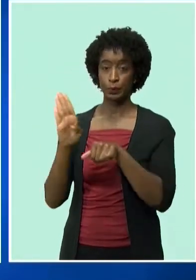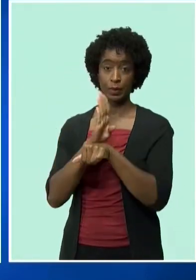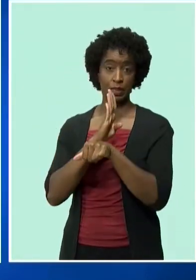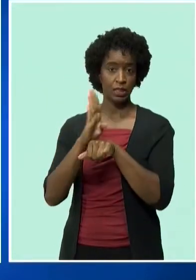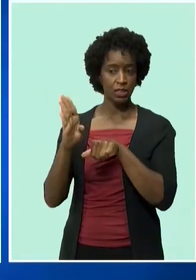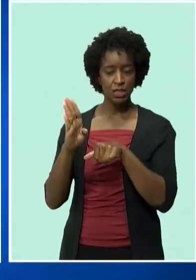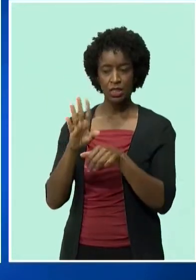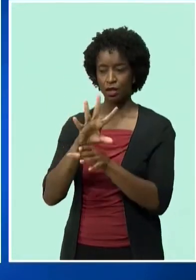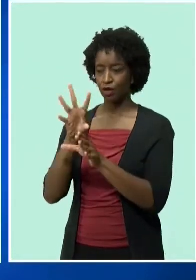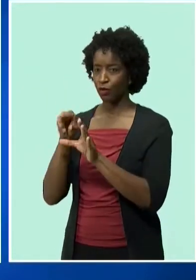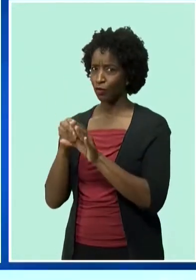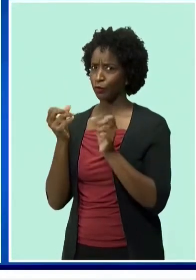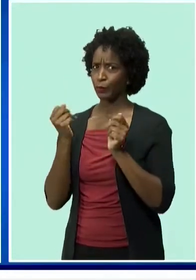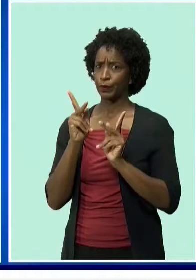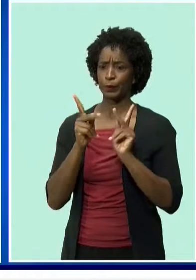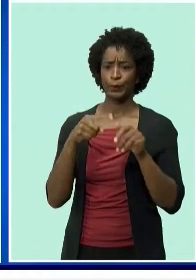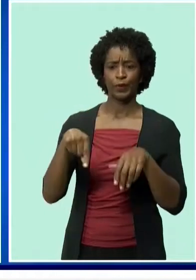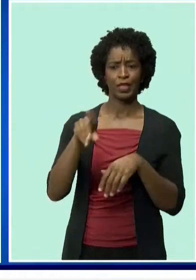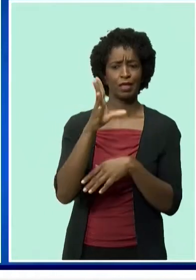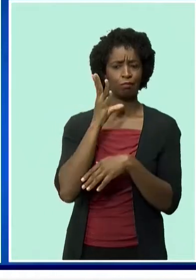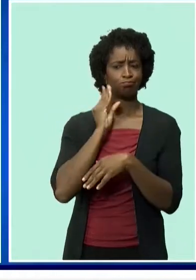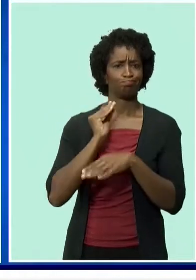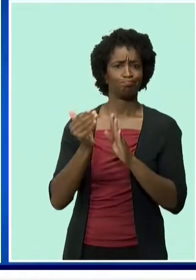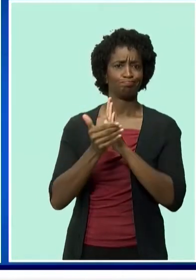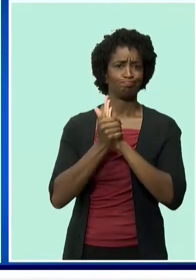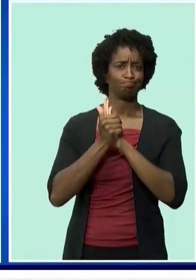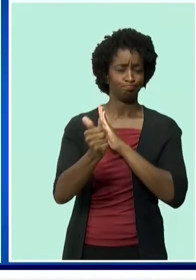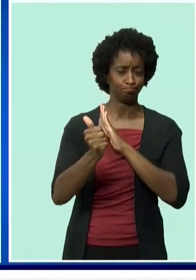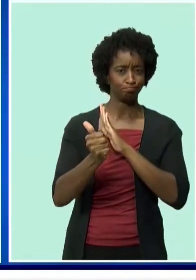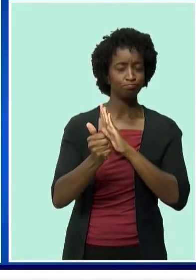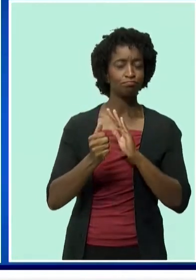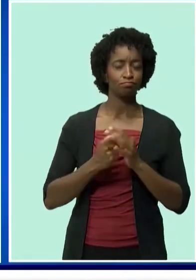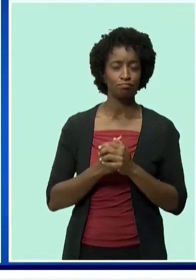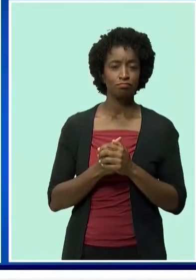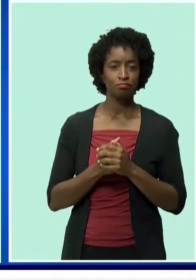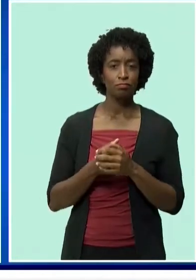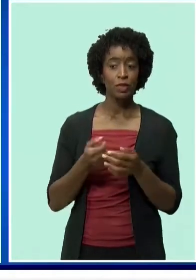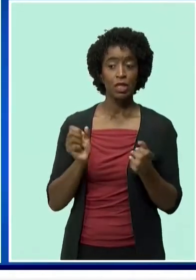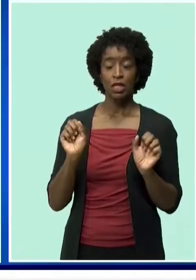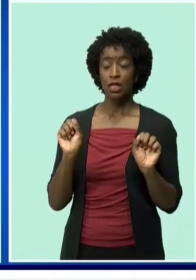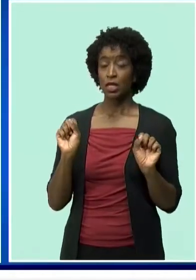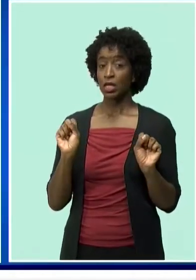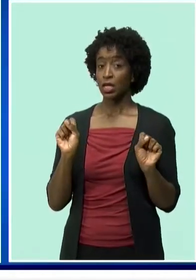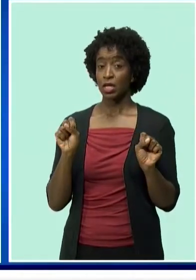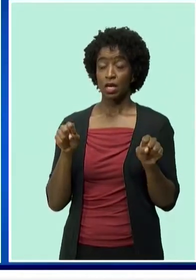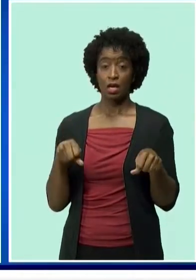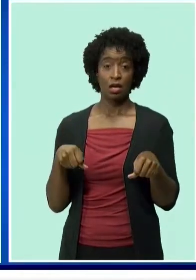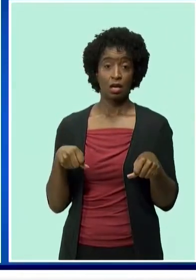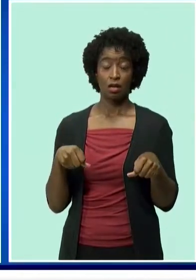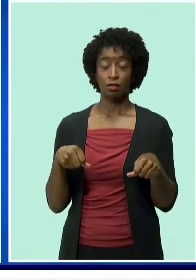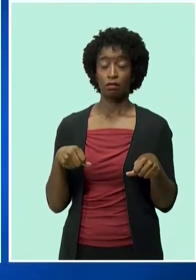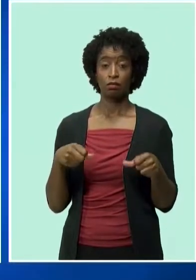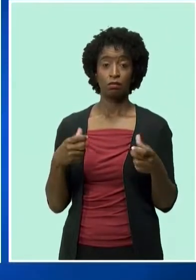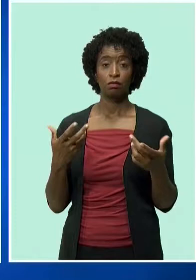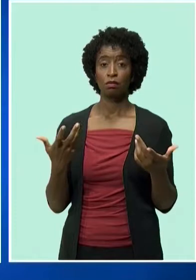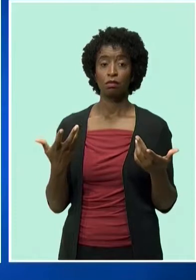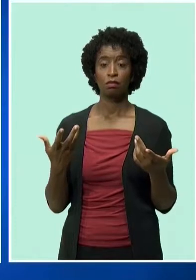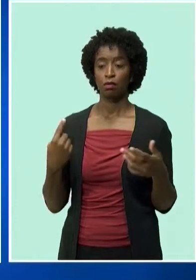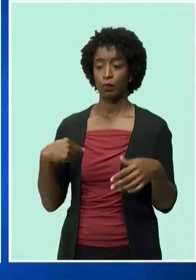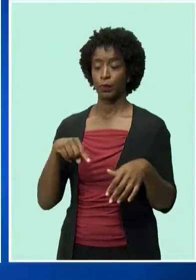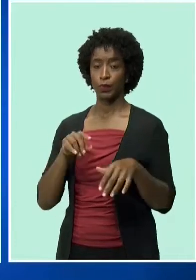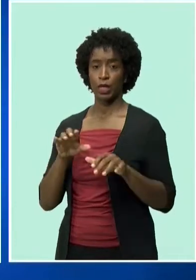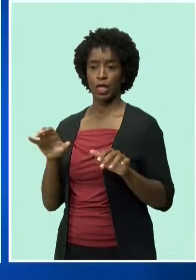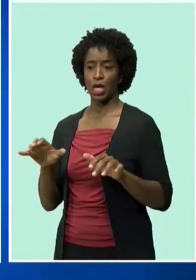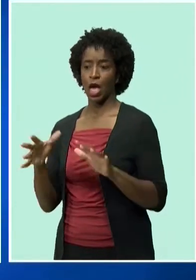us not to recognize that we have reach and we have influence. Influence that stretches from right here in Bridgetown all the way